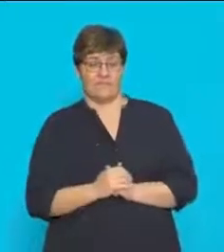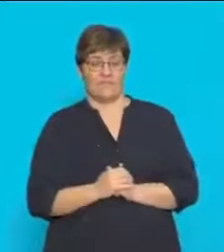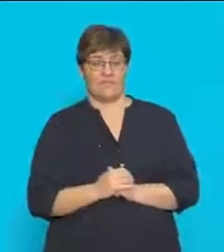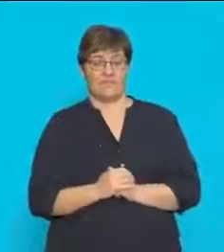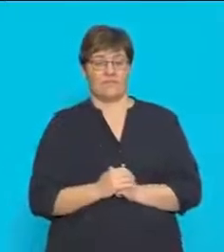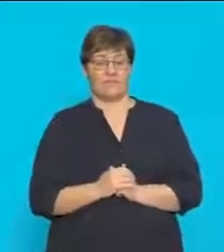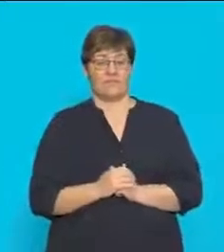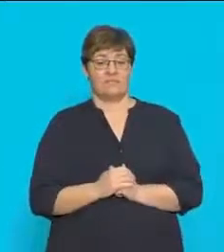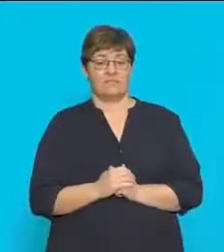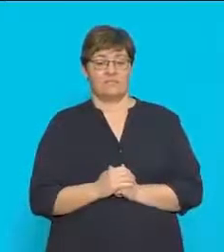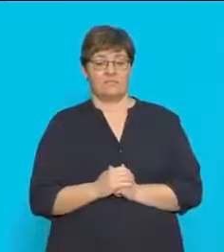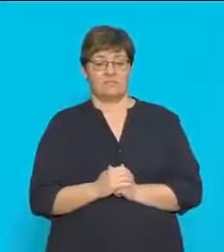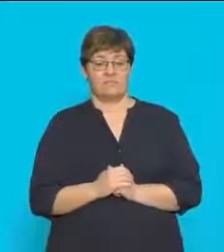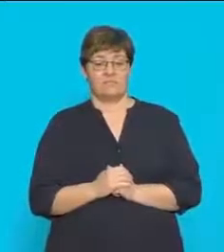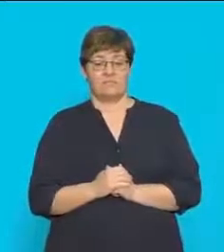35